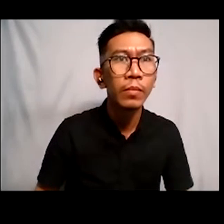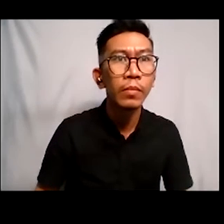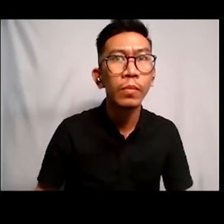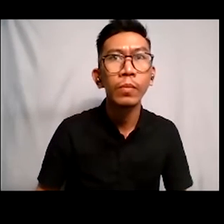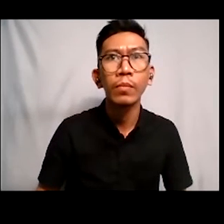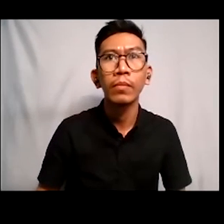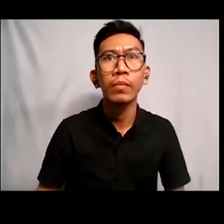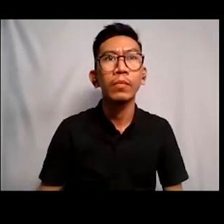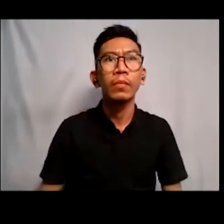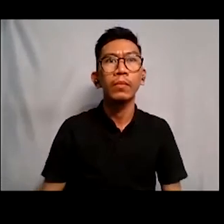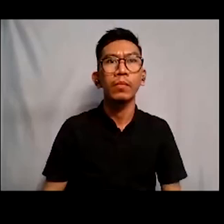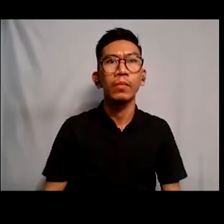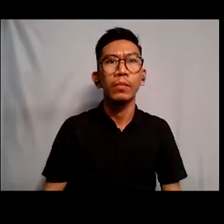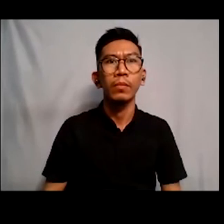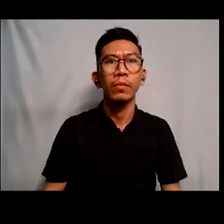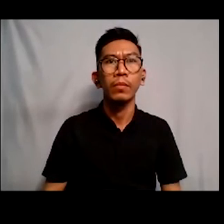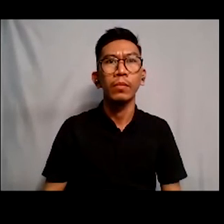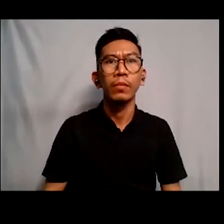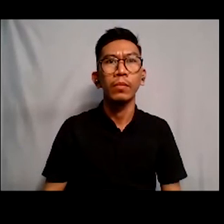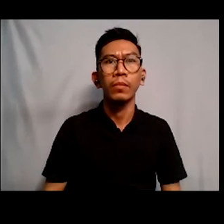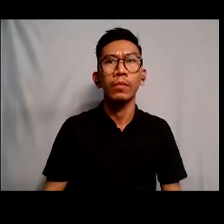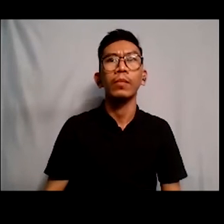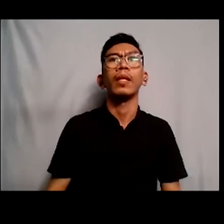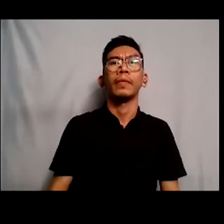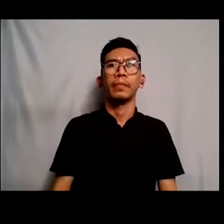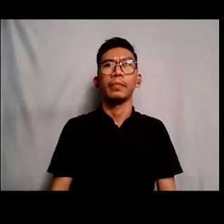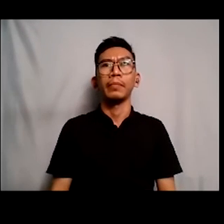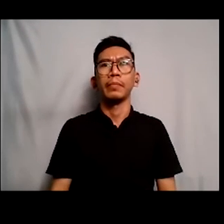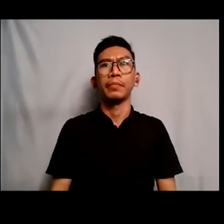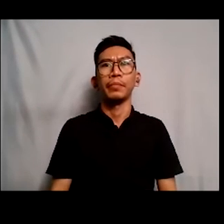So who has a? Yeah.